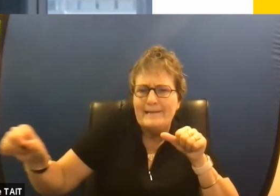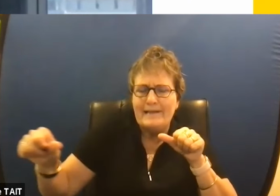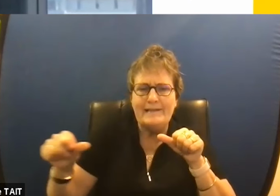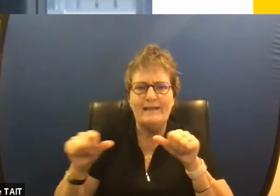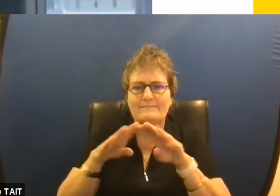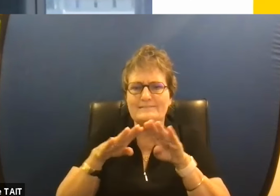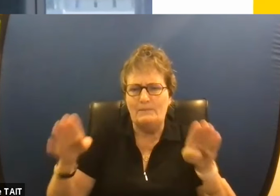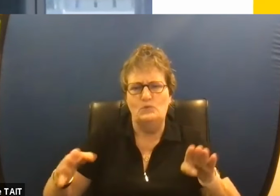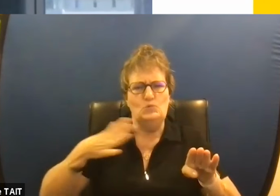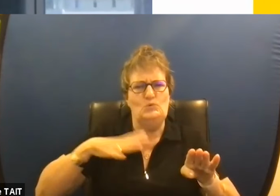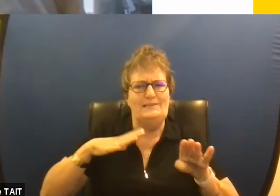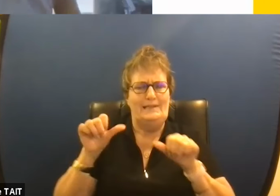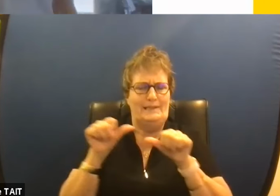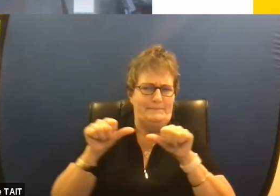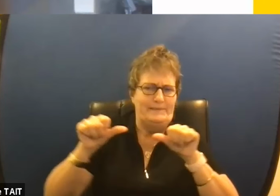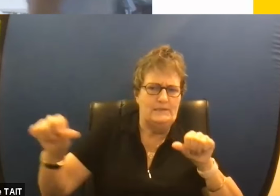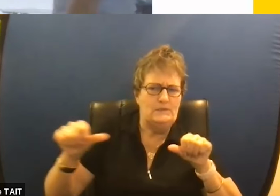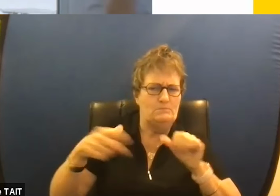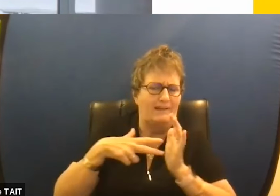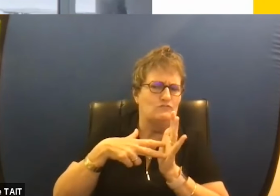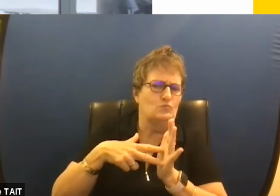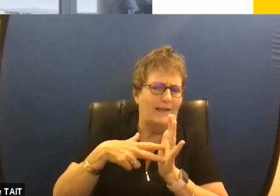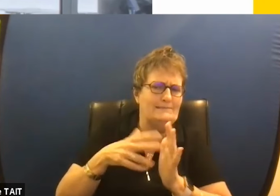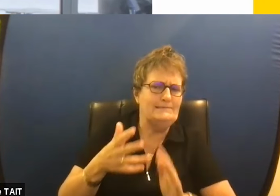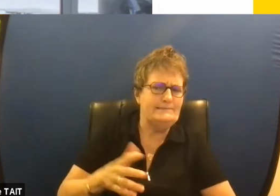space. There'll be a bit of a wait.